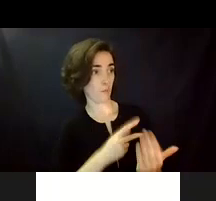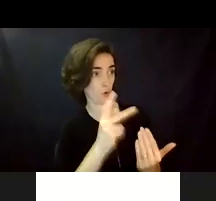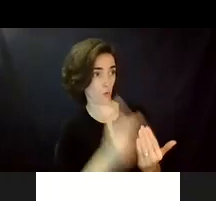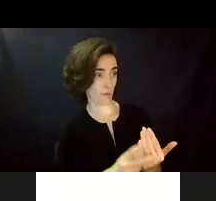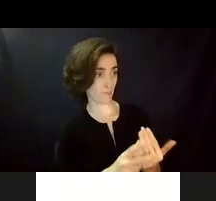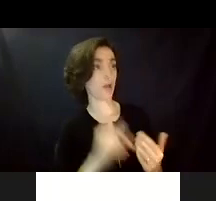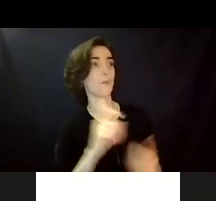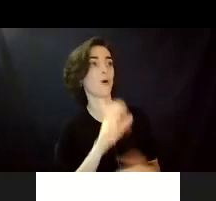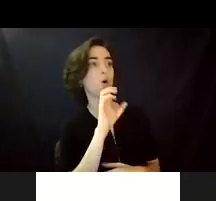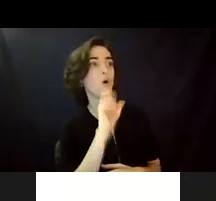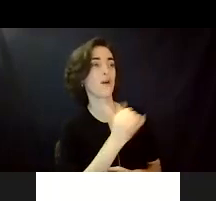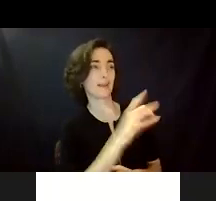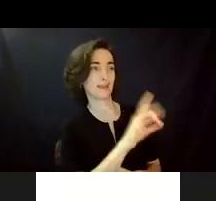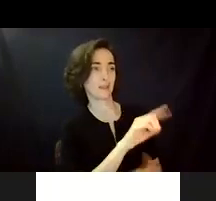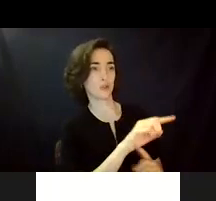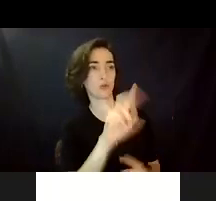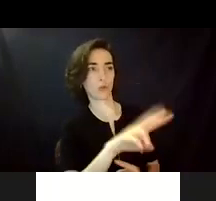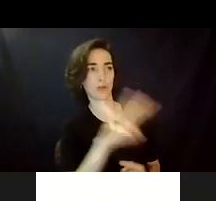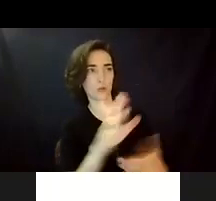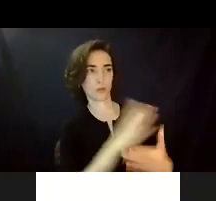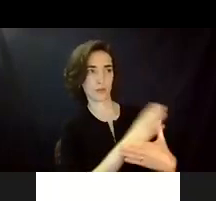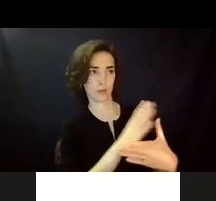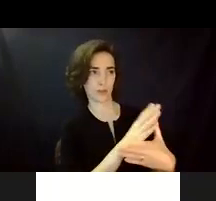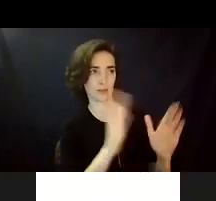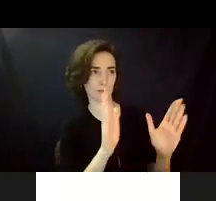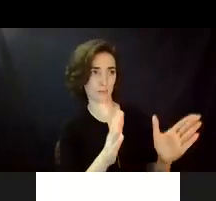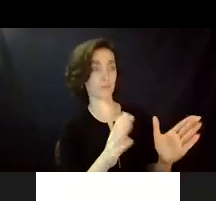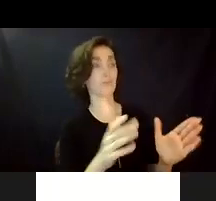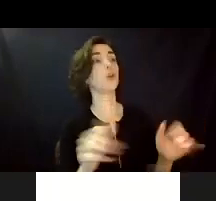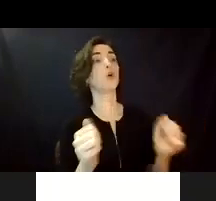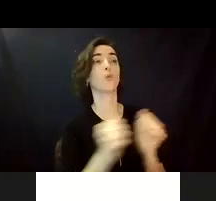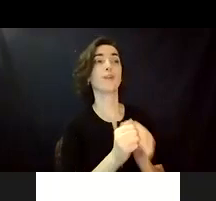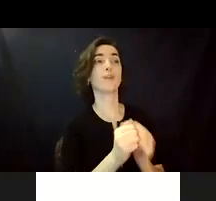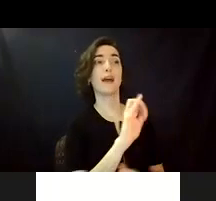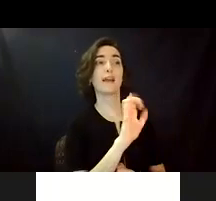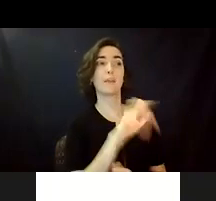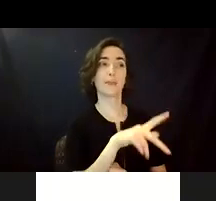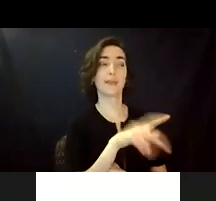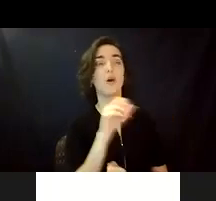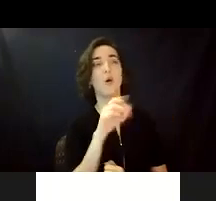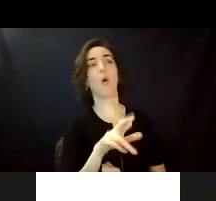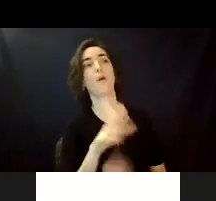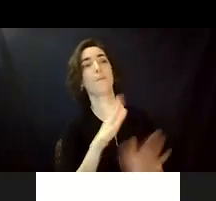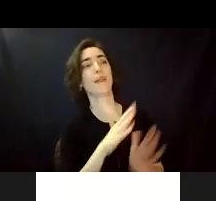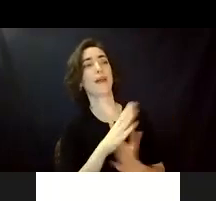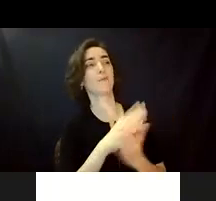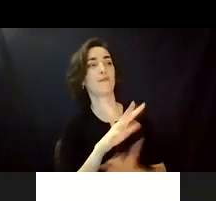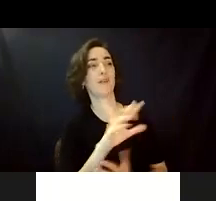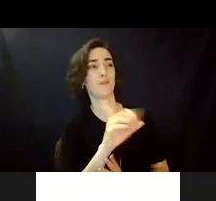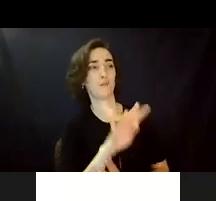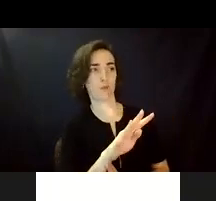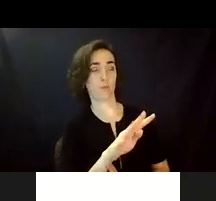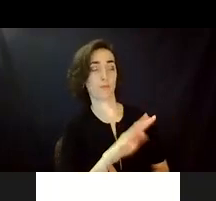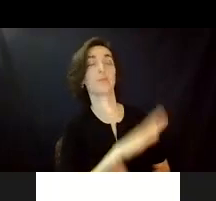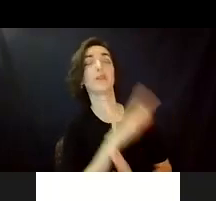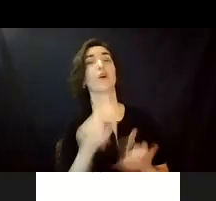between the ages of 18 and 22 years of age with an IEP or a Section 504 plan. They also have to be eligible